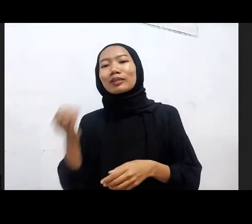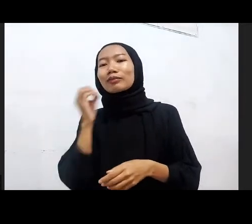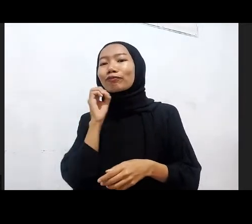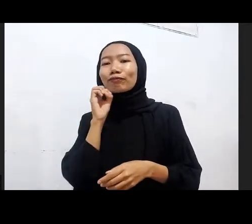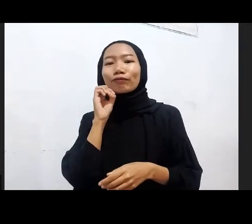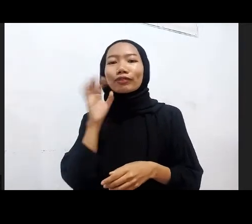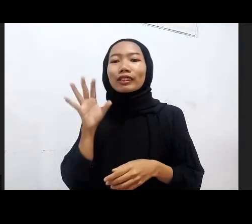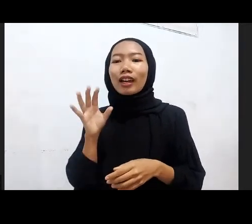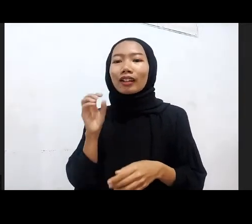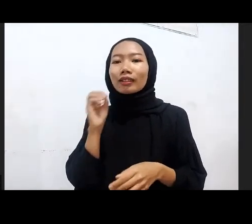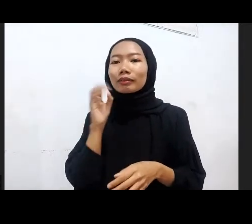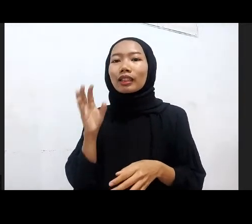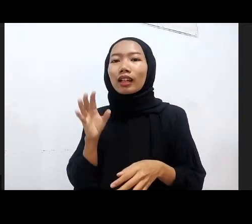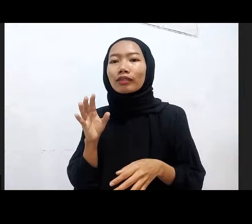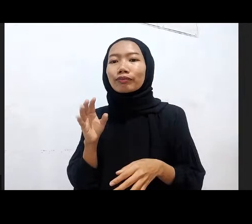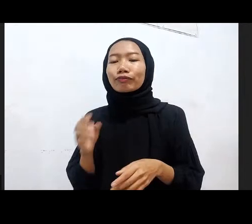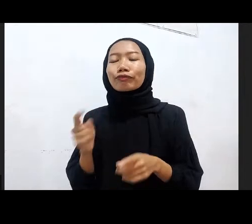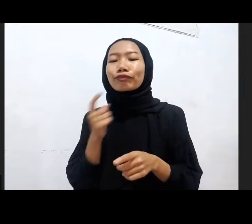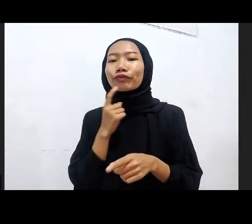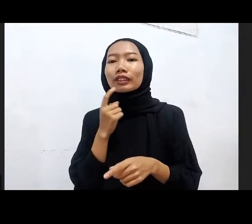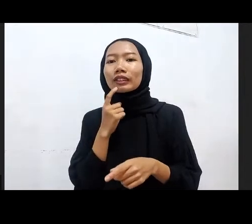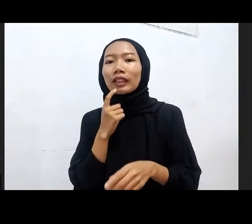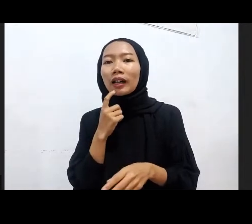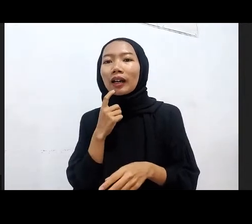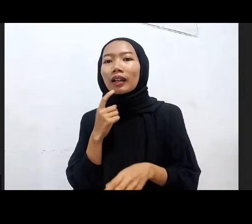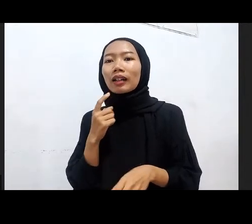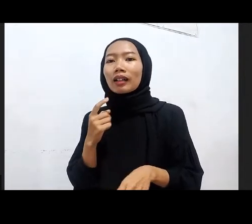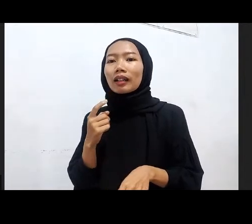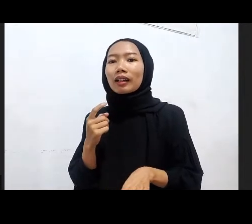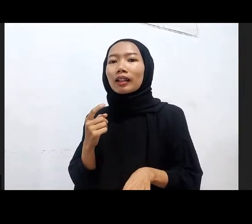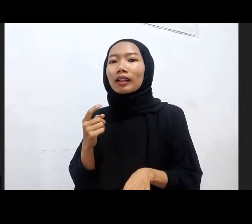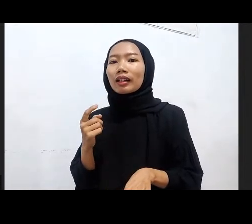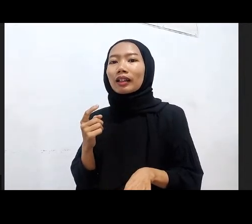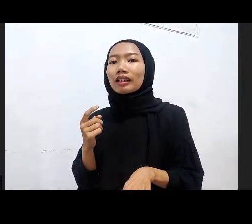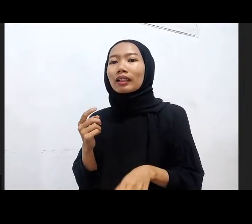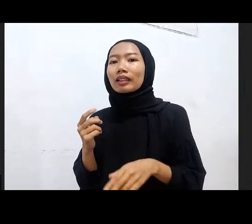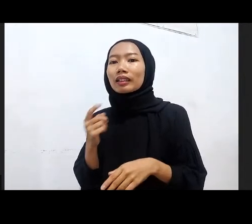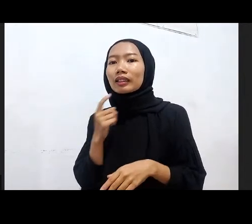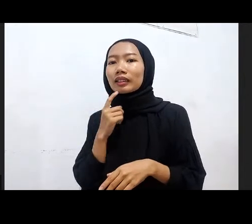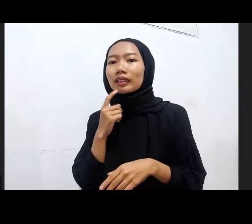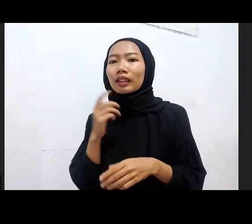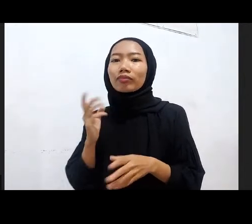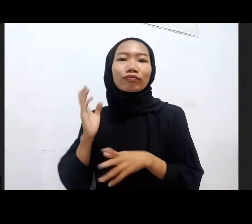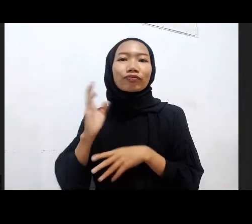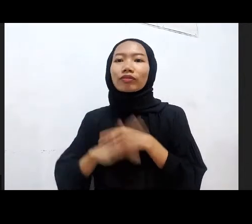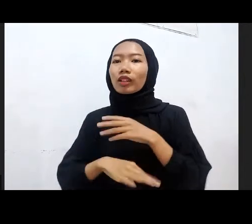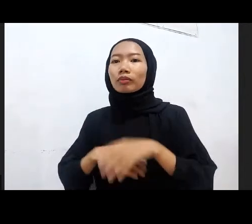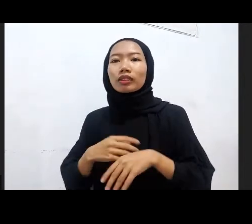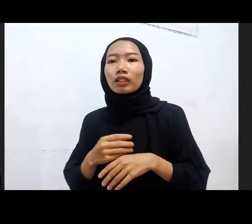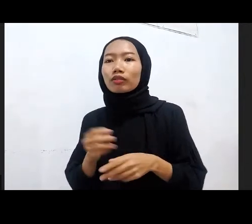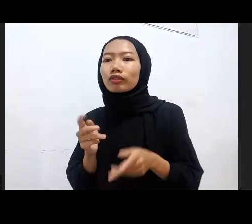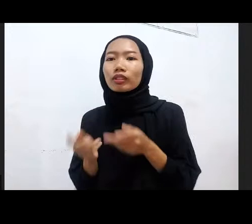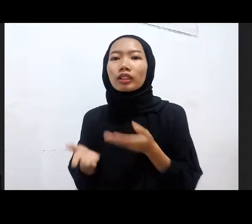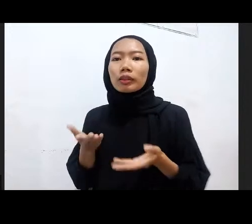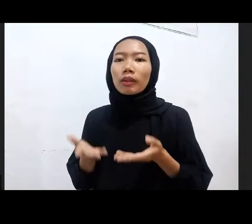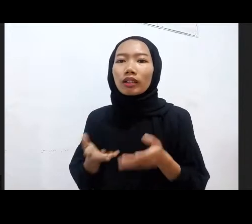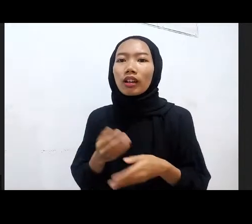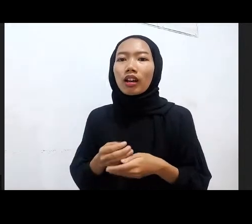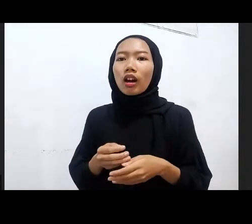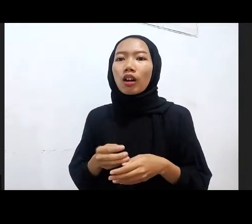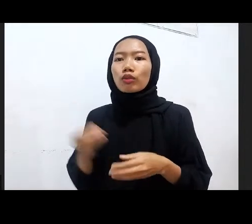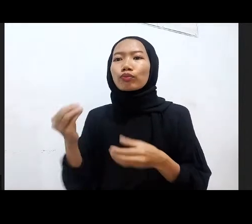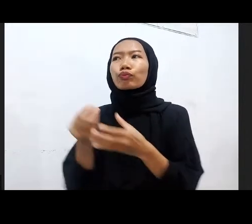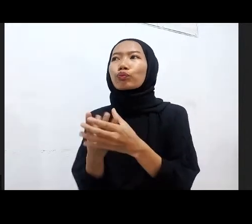sector about why they need to include us. At the moment, I'm working on with a university